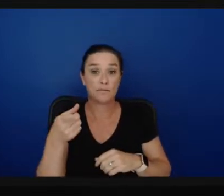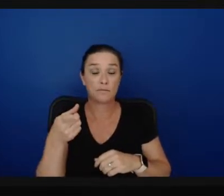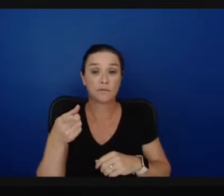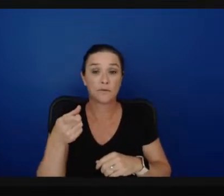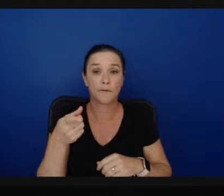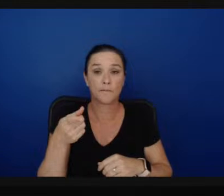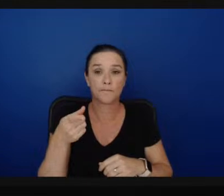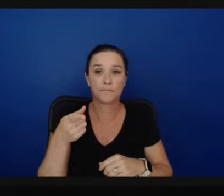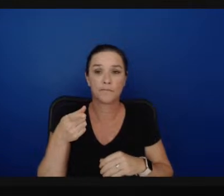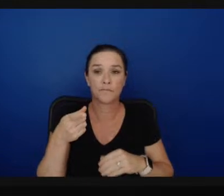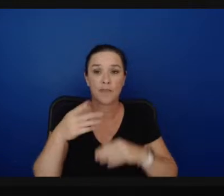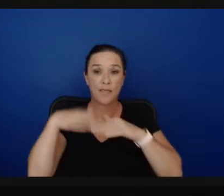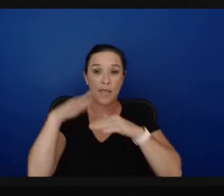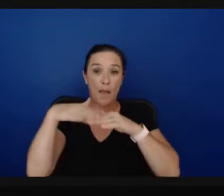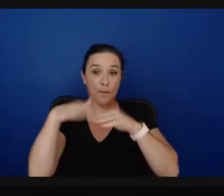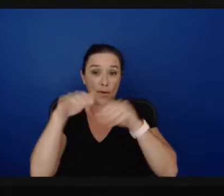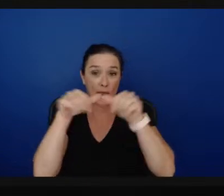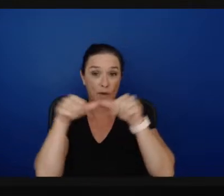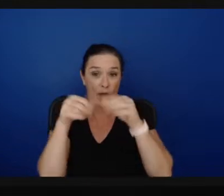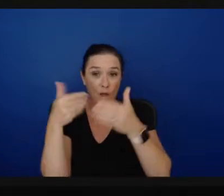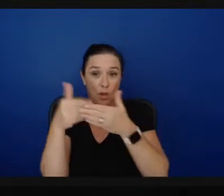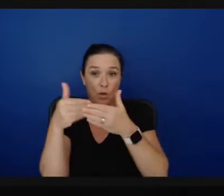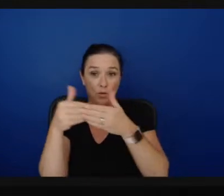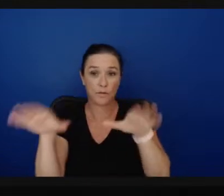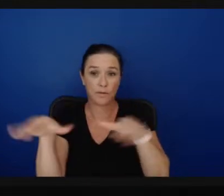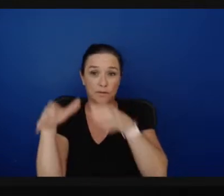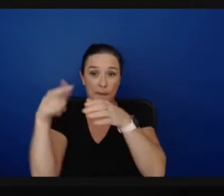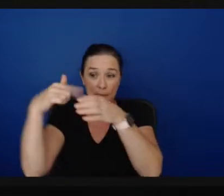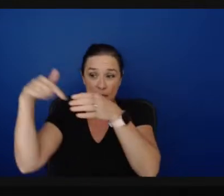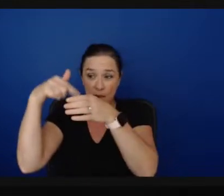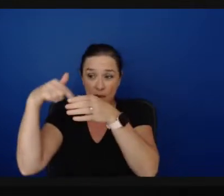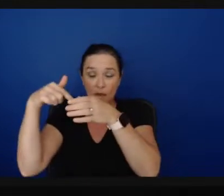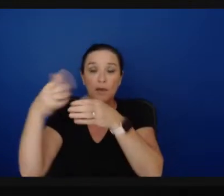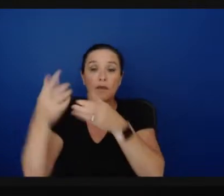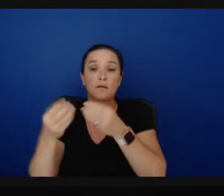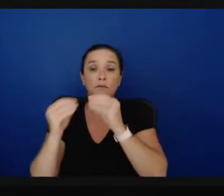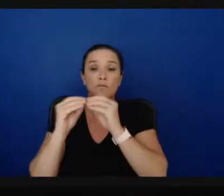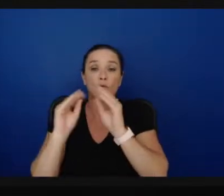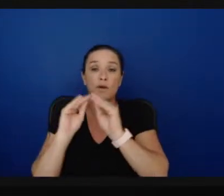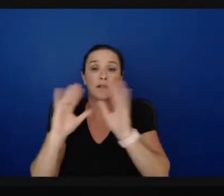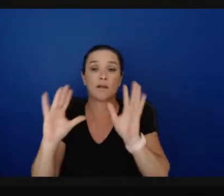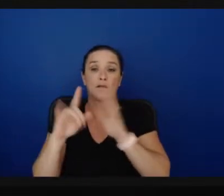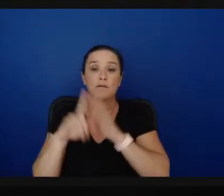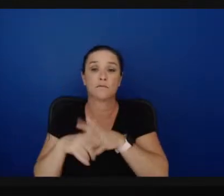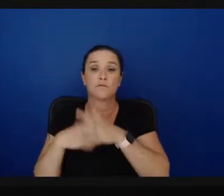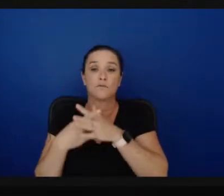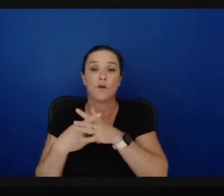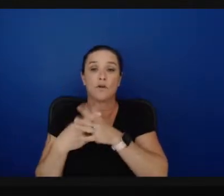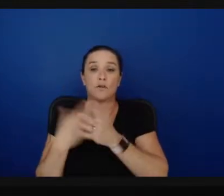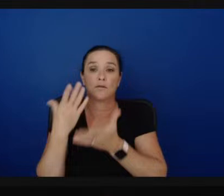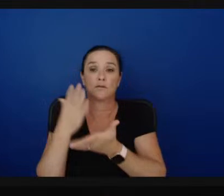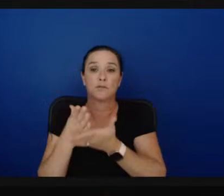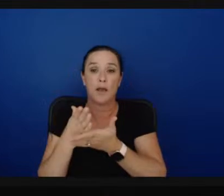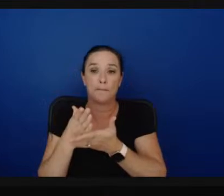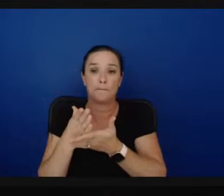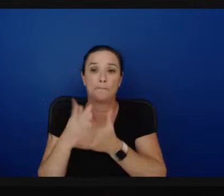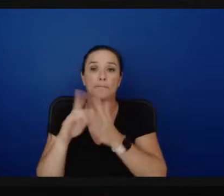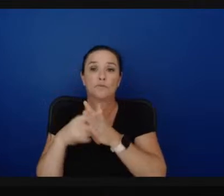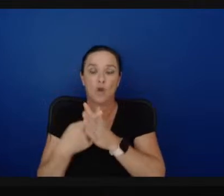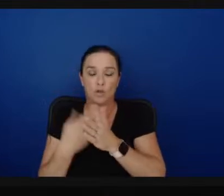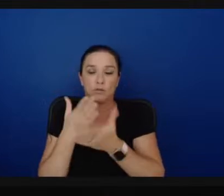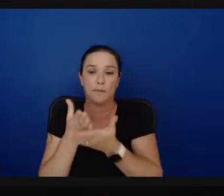just in that upper area close to the summit, it's much more clearly start and stop and start and